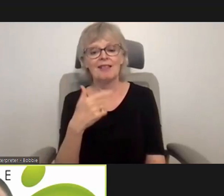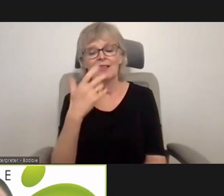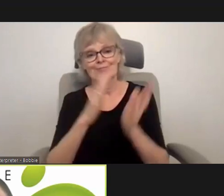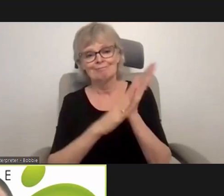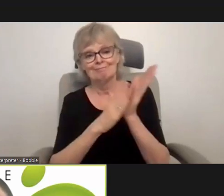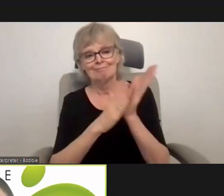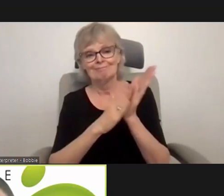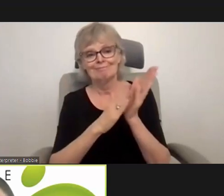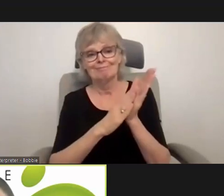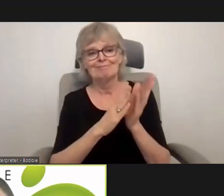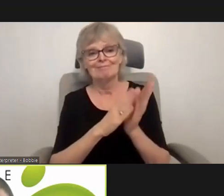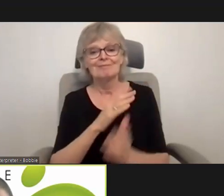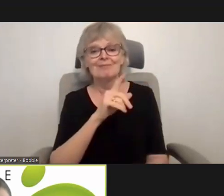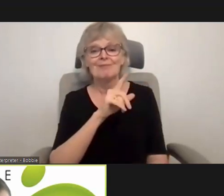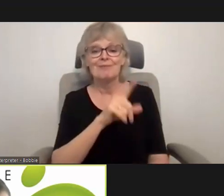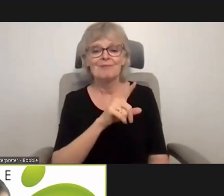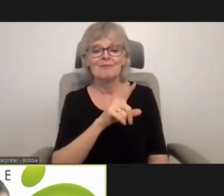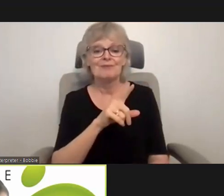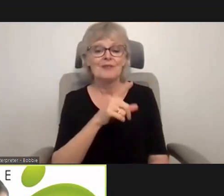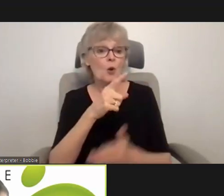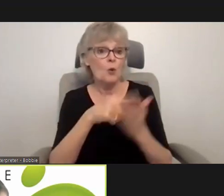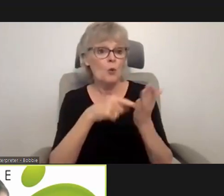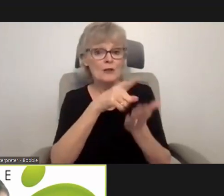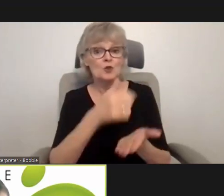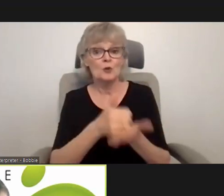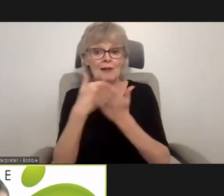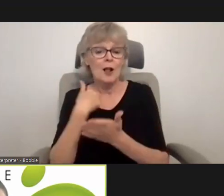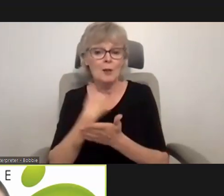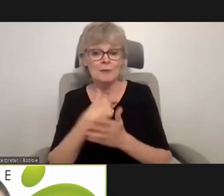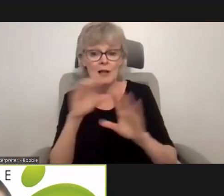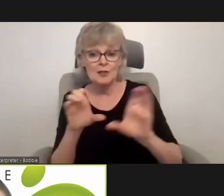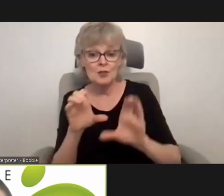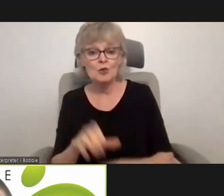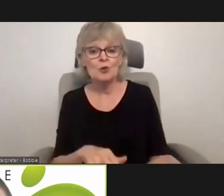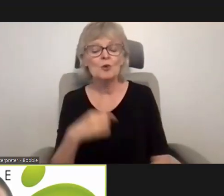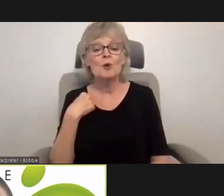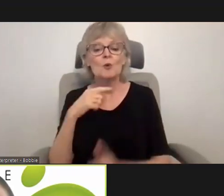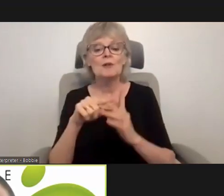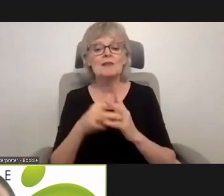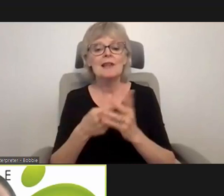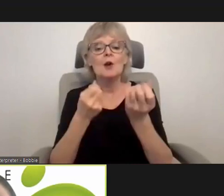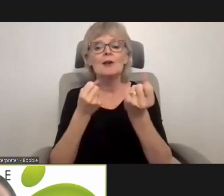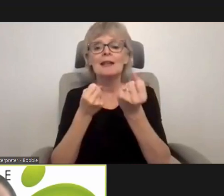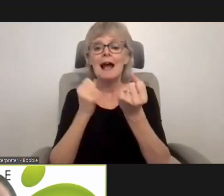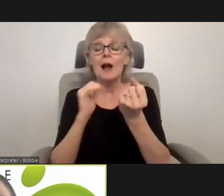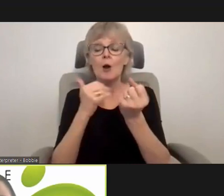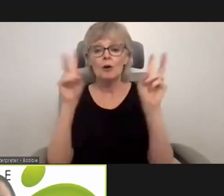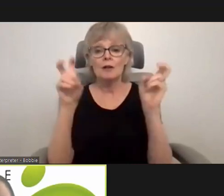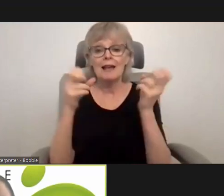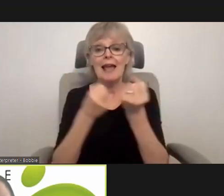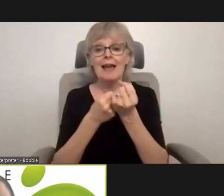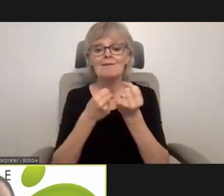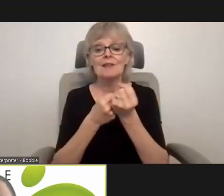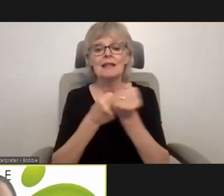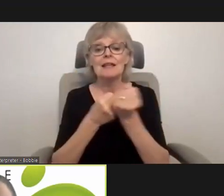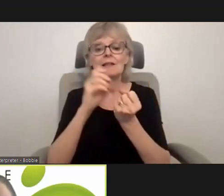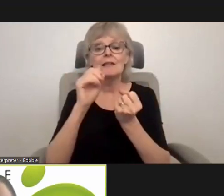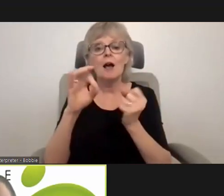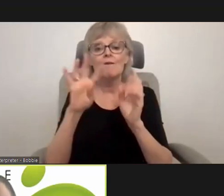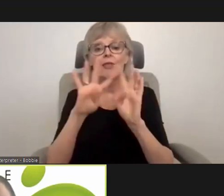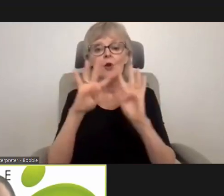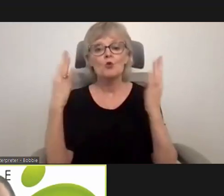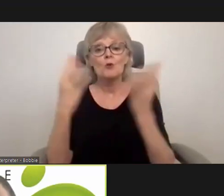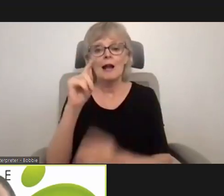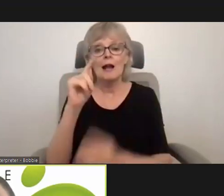helped the council start. We began our Advocates of the Roundtable. That's a monthly